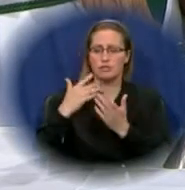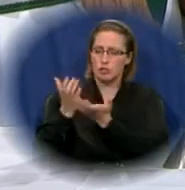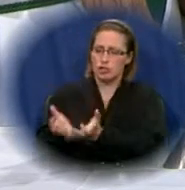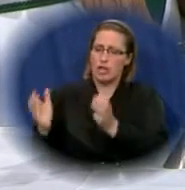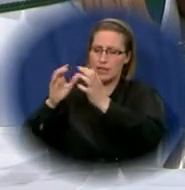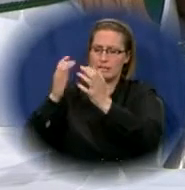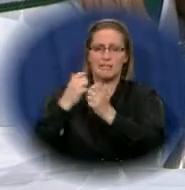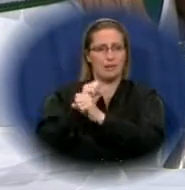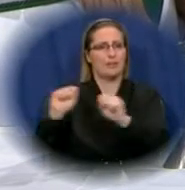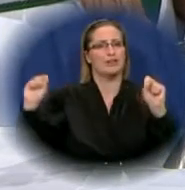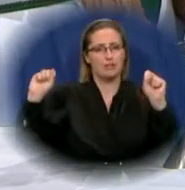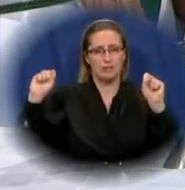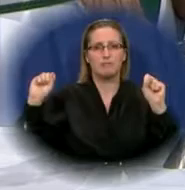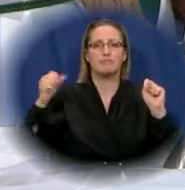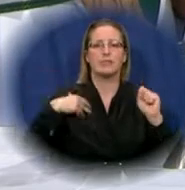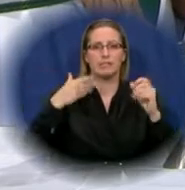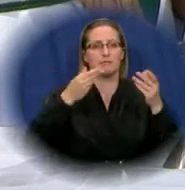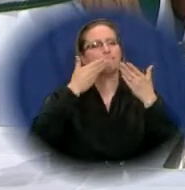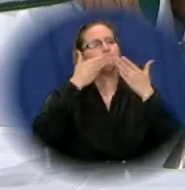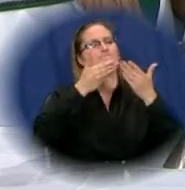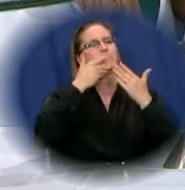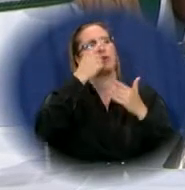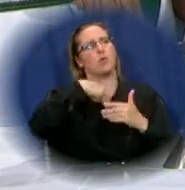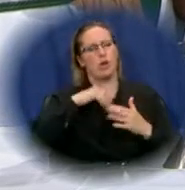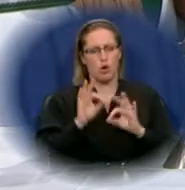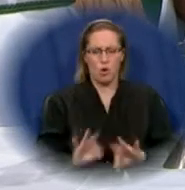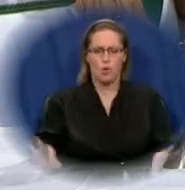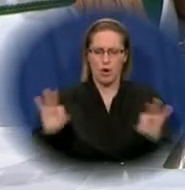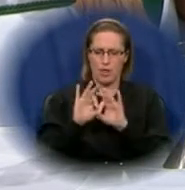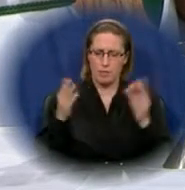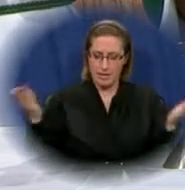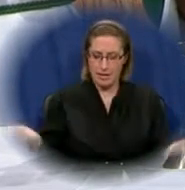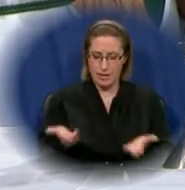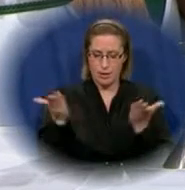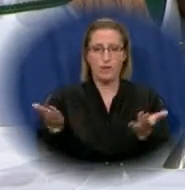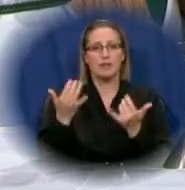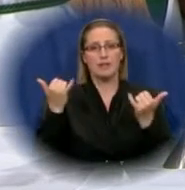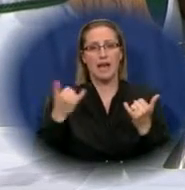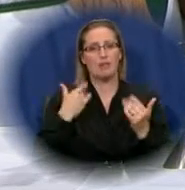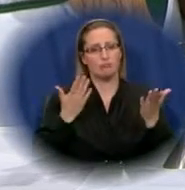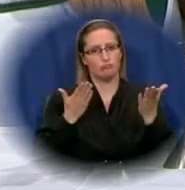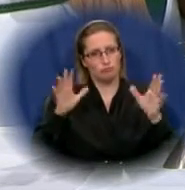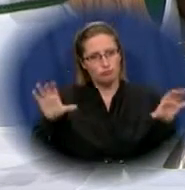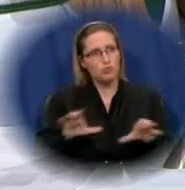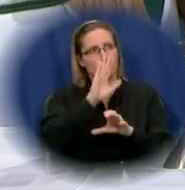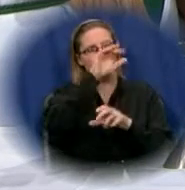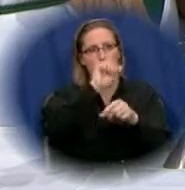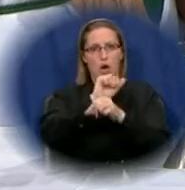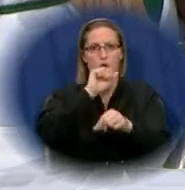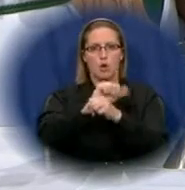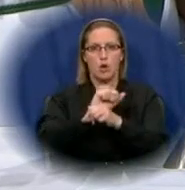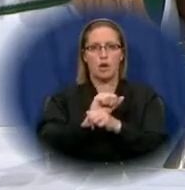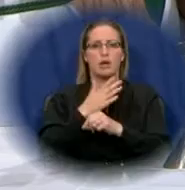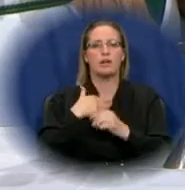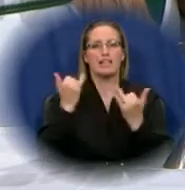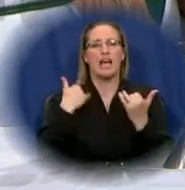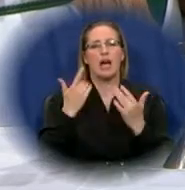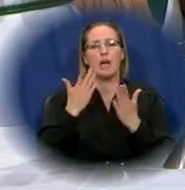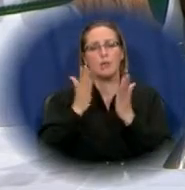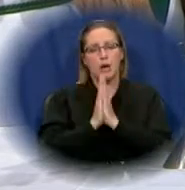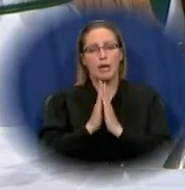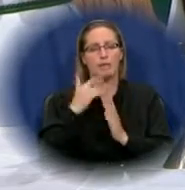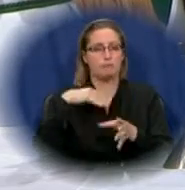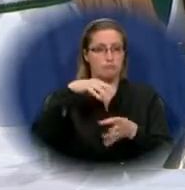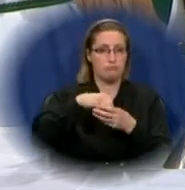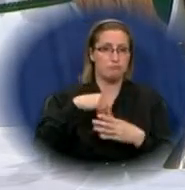of salvation, giving thanks that you have held us worthy to be in your presence and minister to you. Humbly we pray that, partaking of